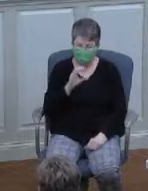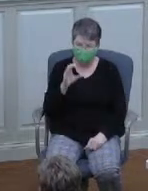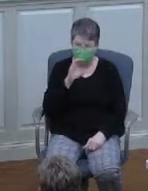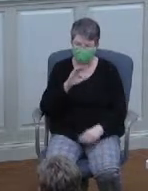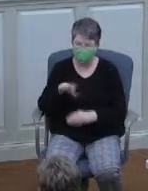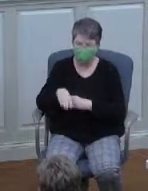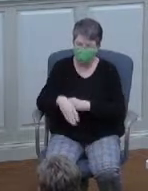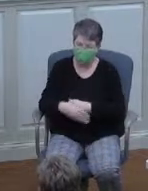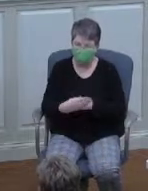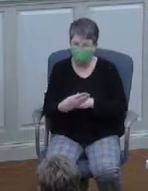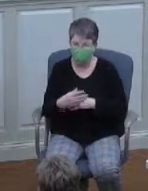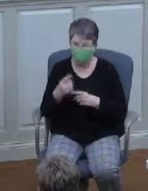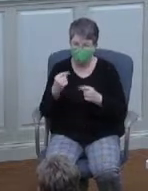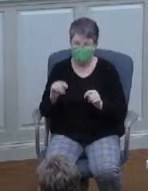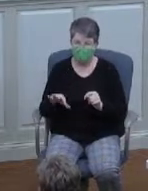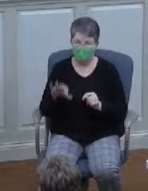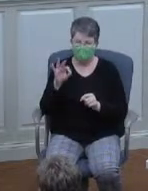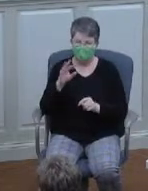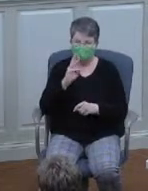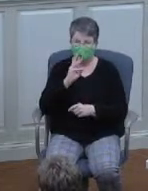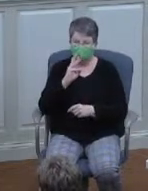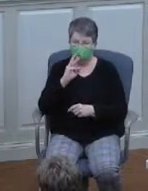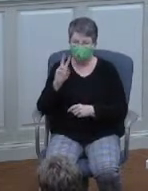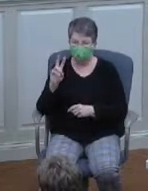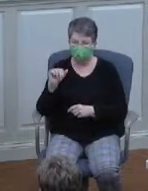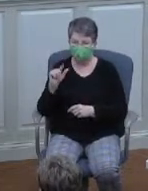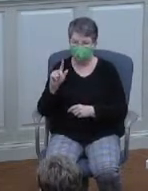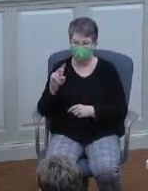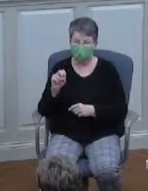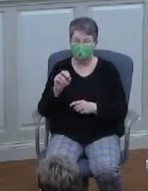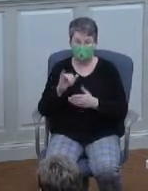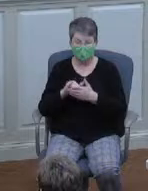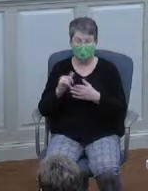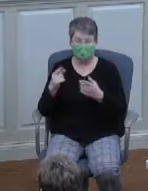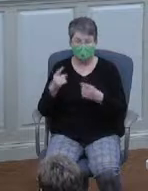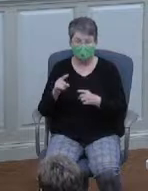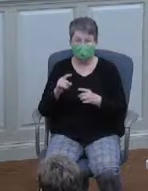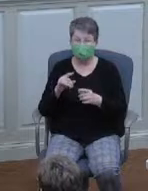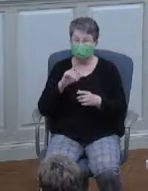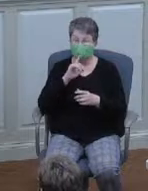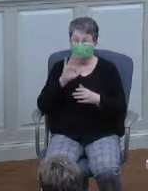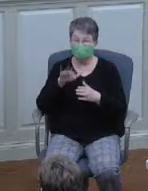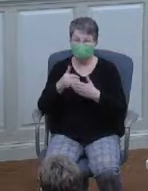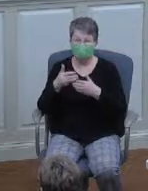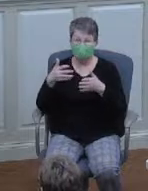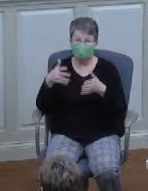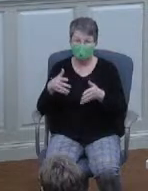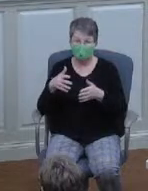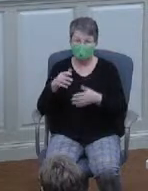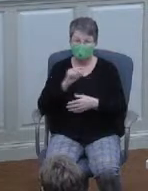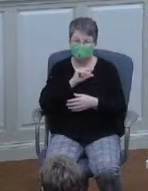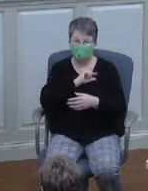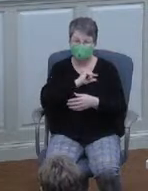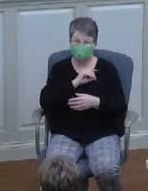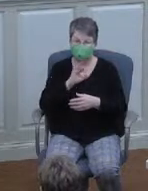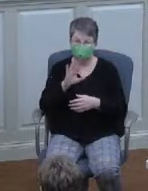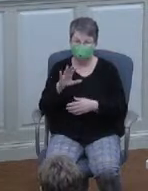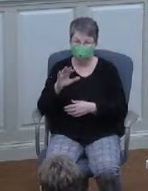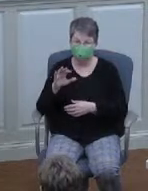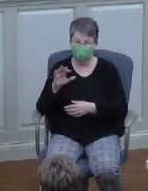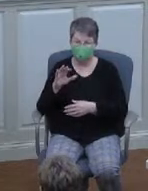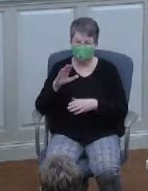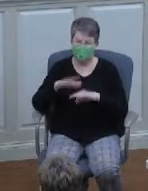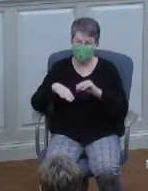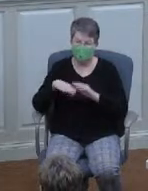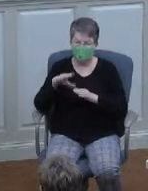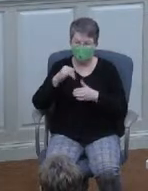find water valves, which happens. And really all you're left is the quality of your as-built hand drawings